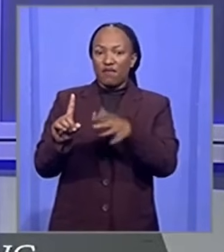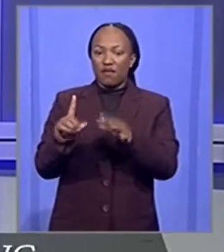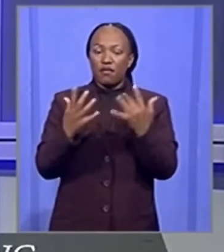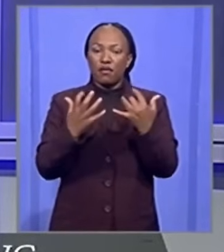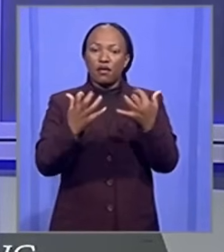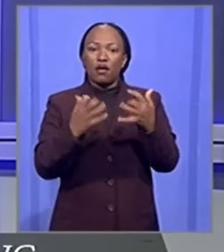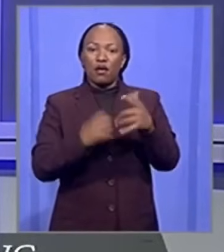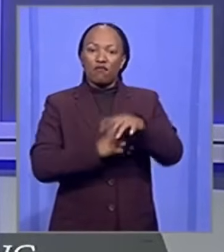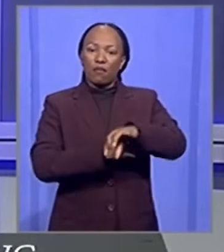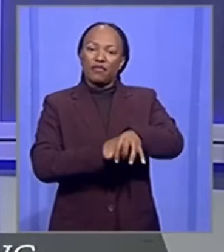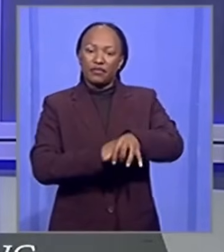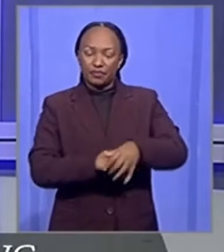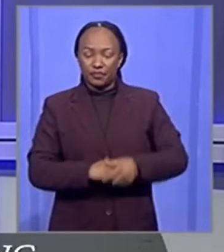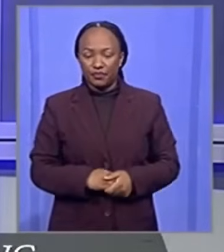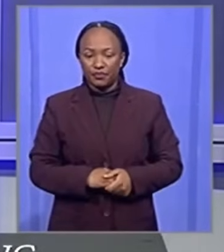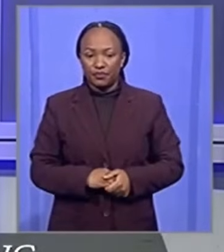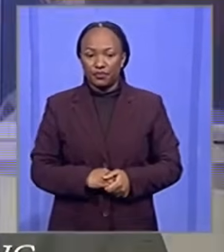ya province.